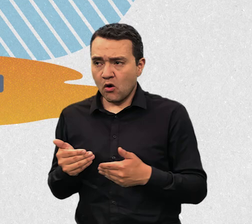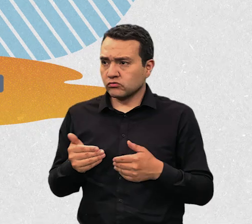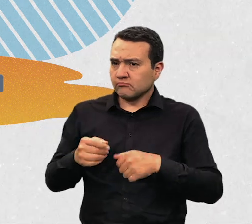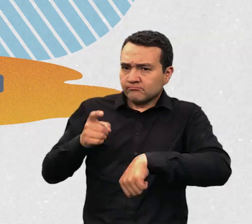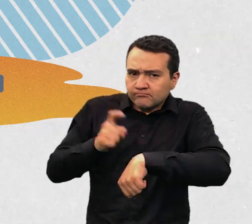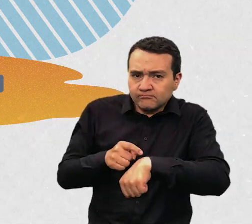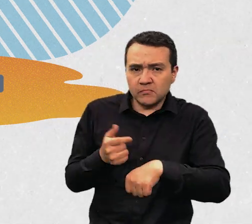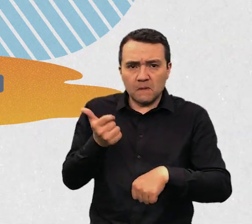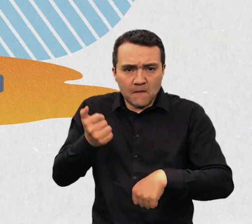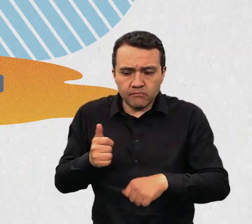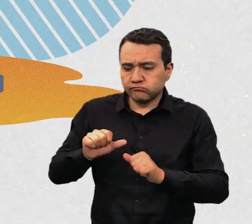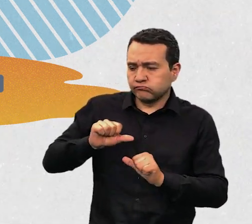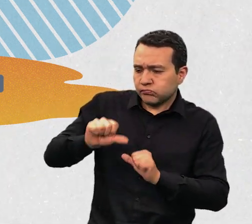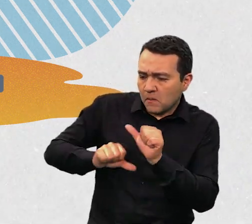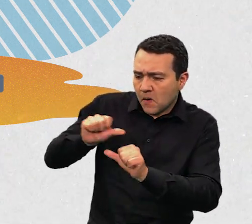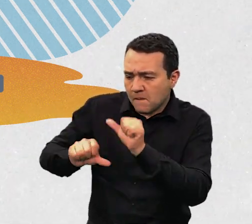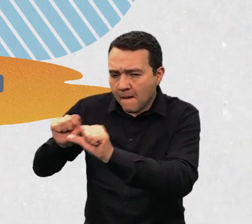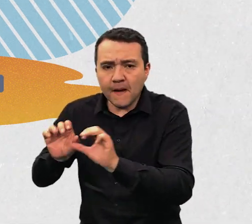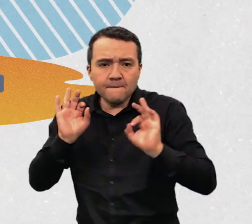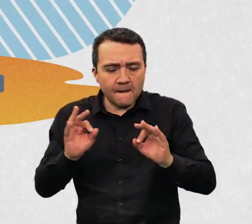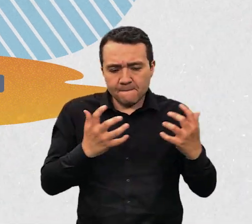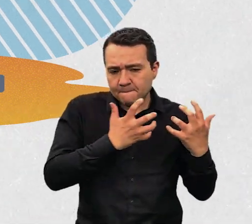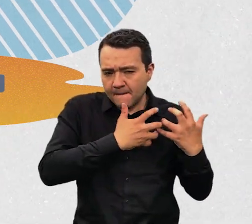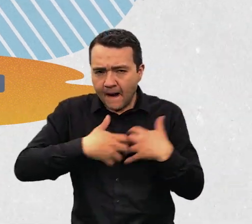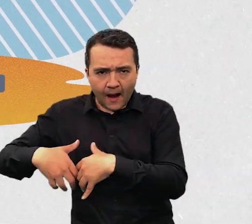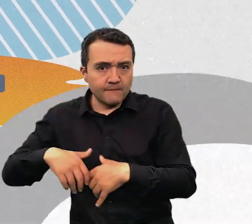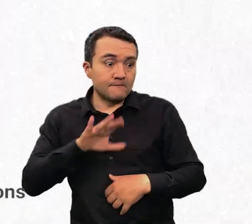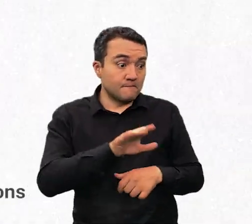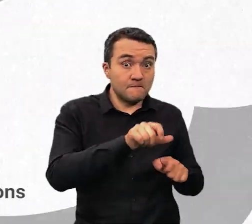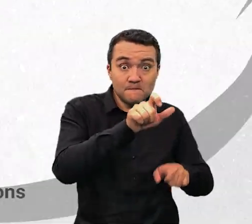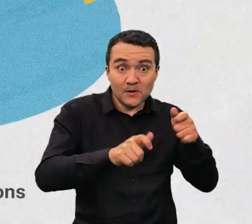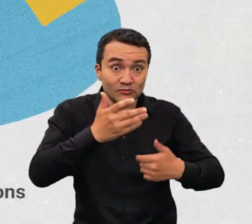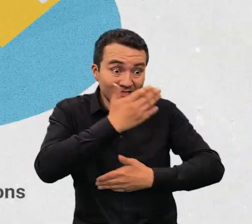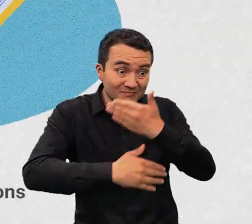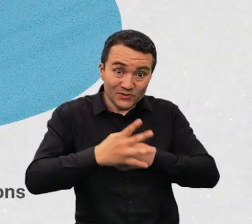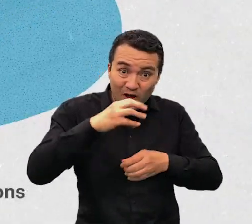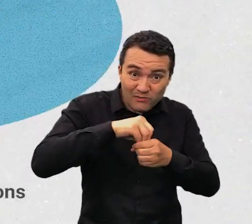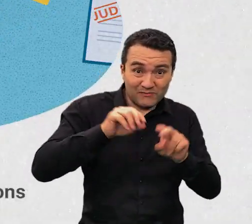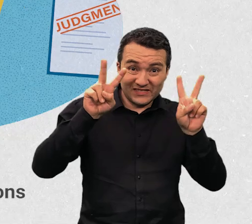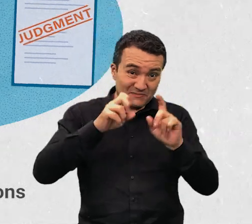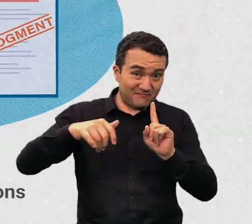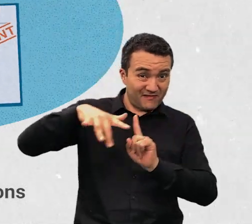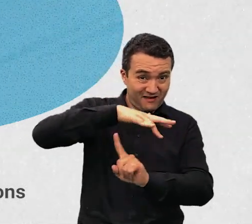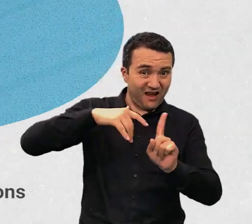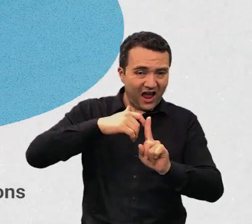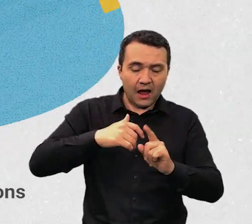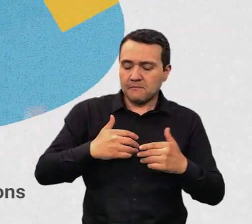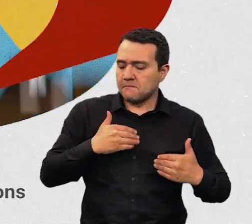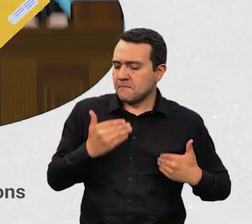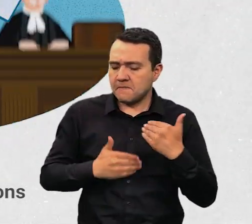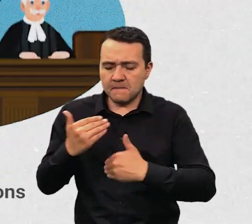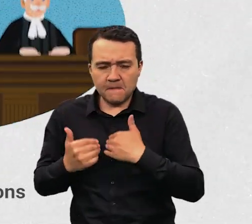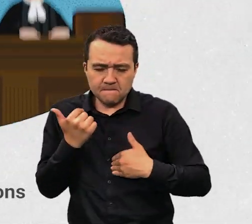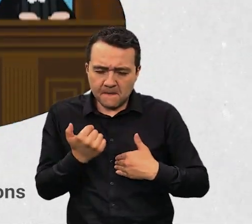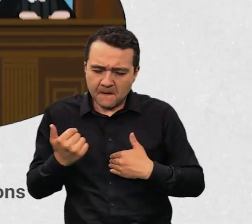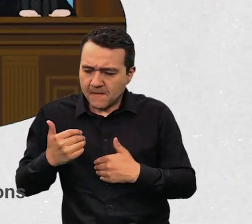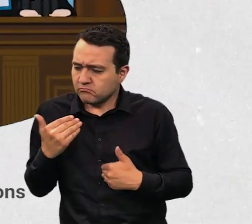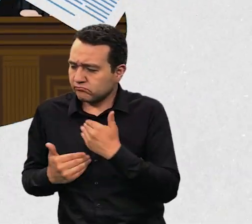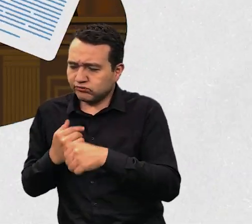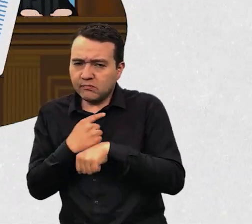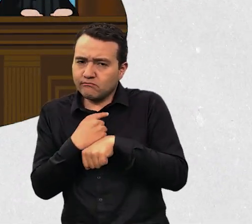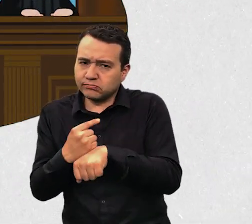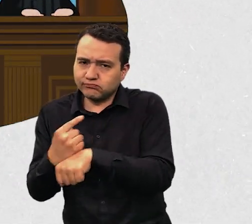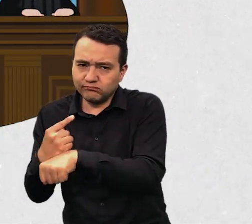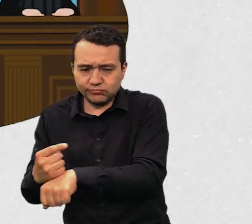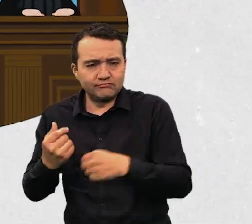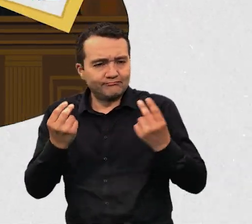Ensure due diligence in the processes, prioritizing the attention, processing, dictation, and execution of judicial resolutions